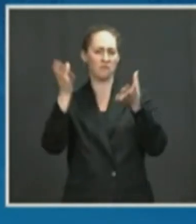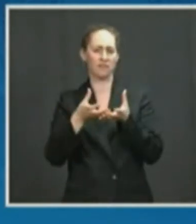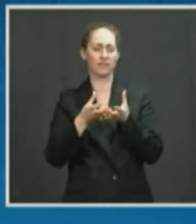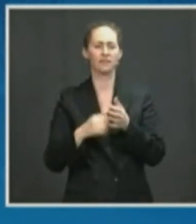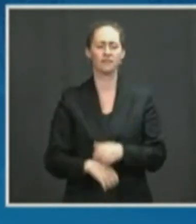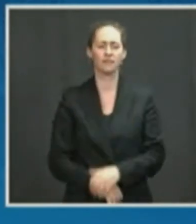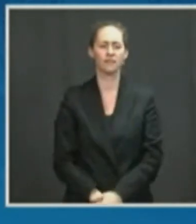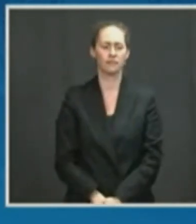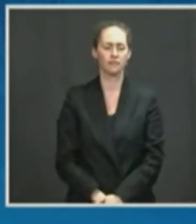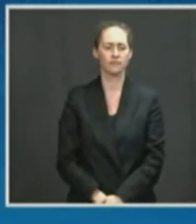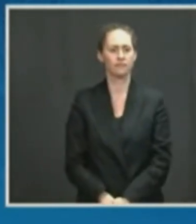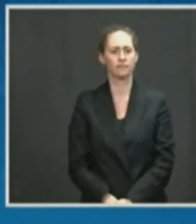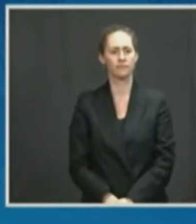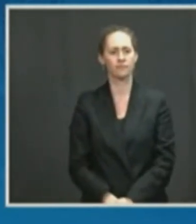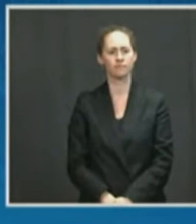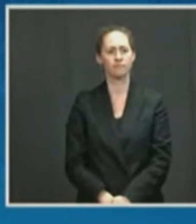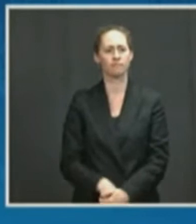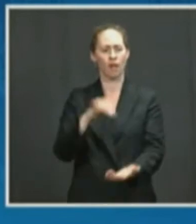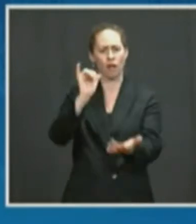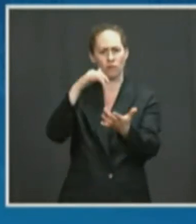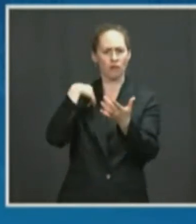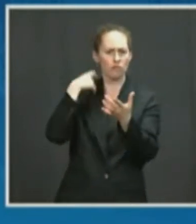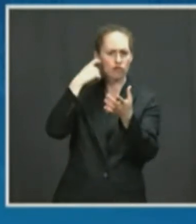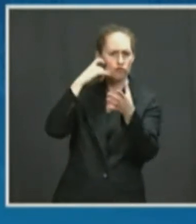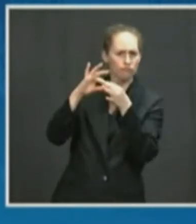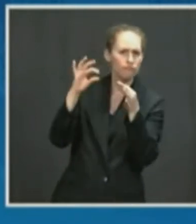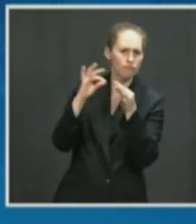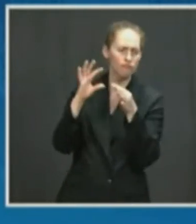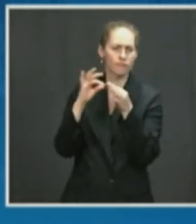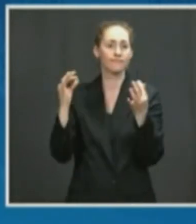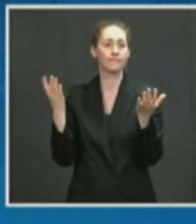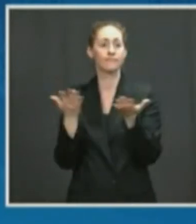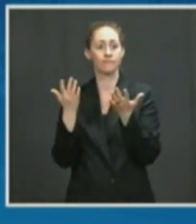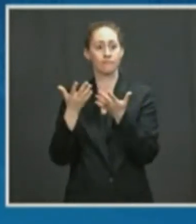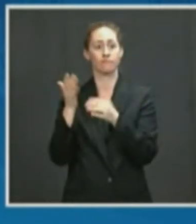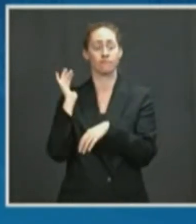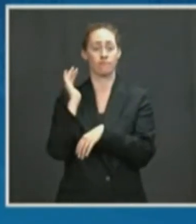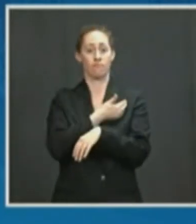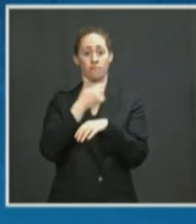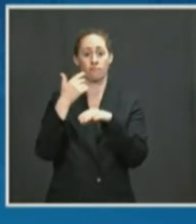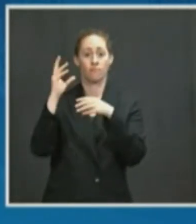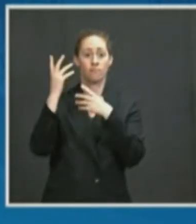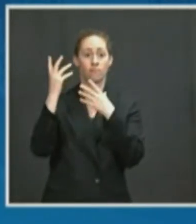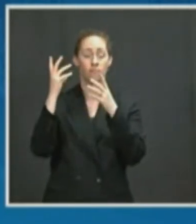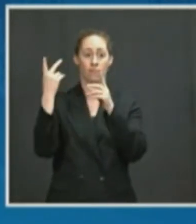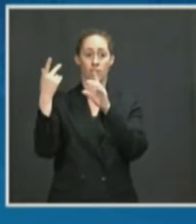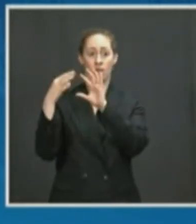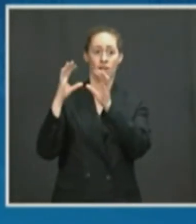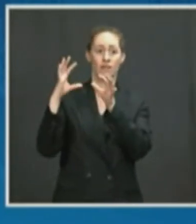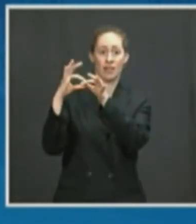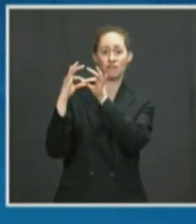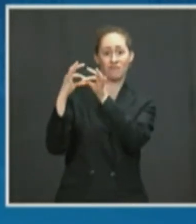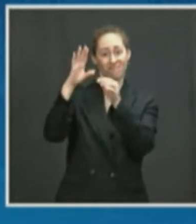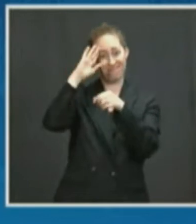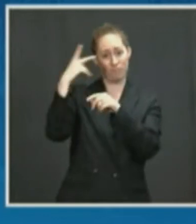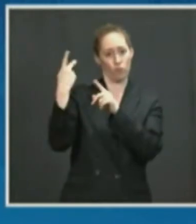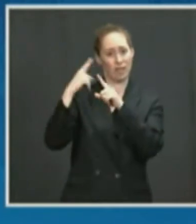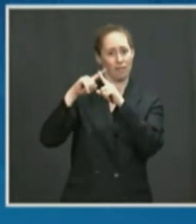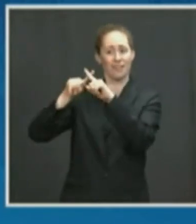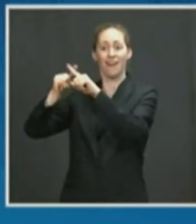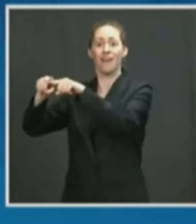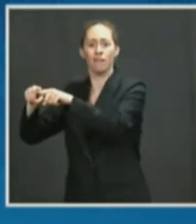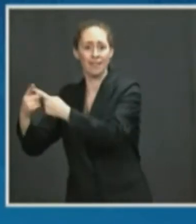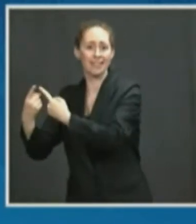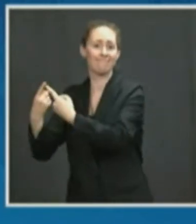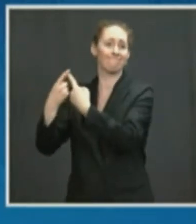I believe that our world is interconnected and interdependent, and certainly the most